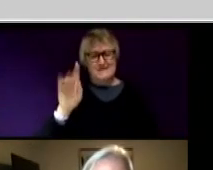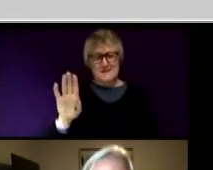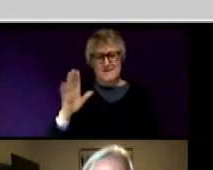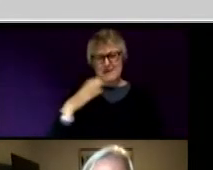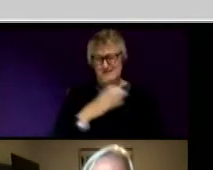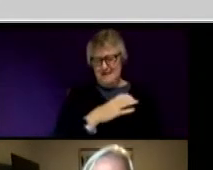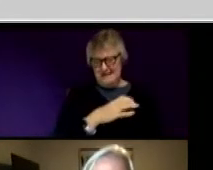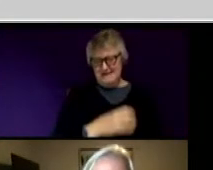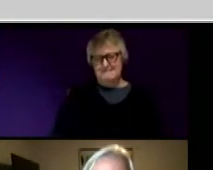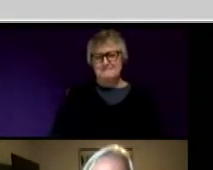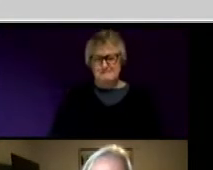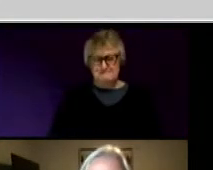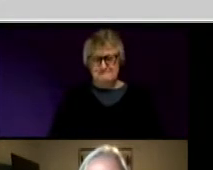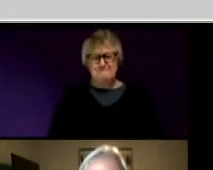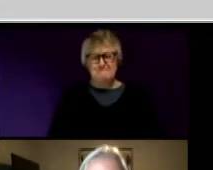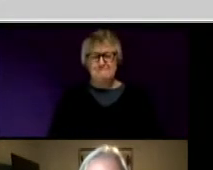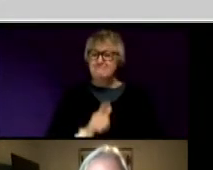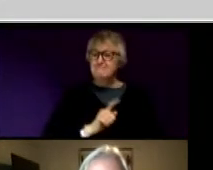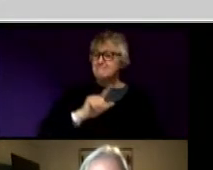Good. I'm gonna pass it to